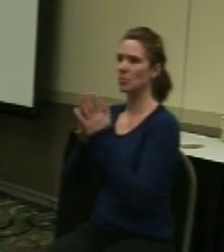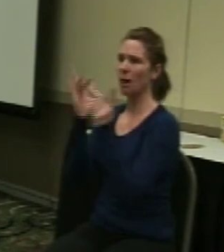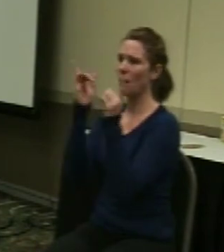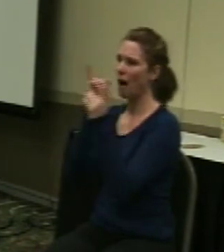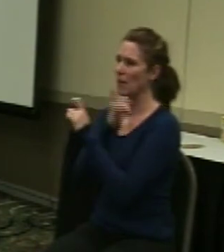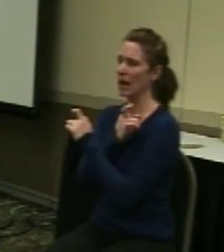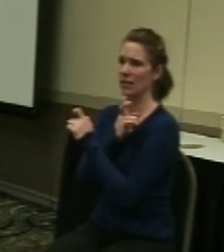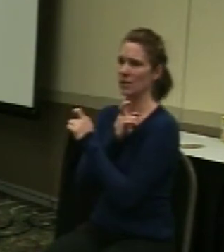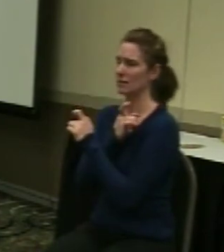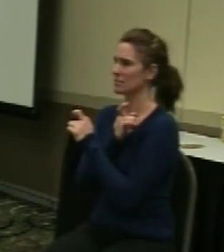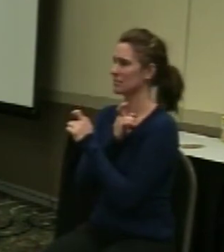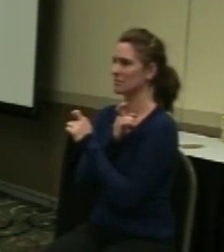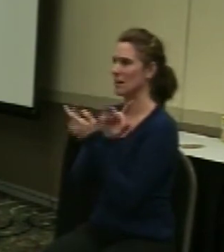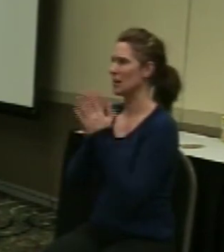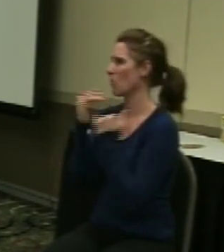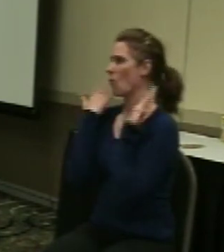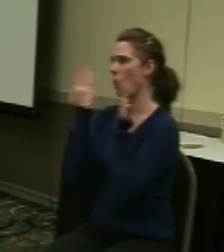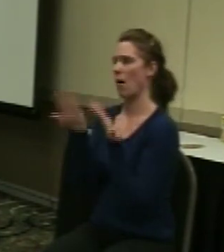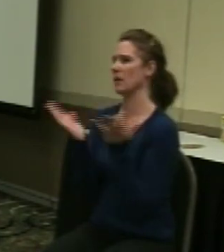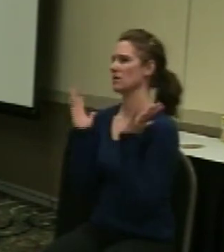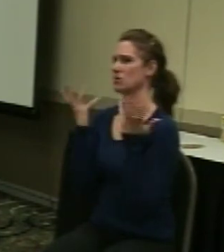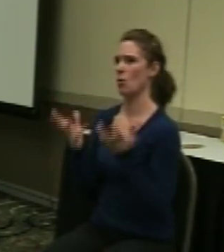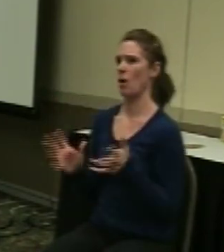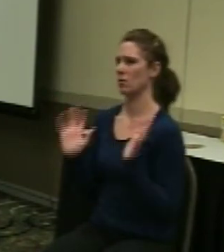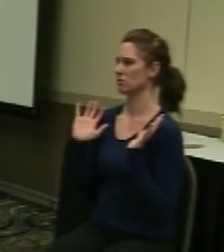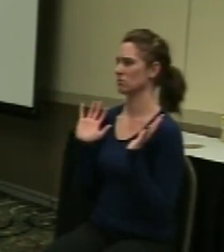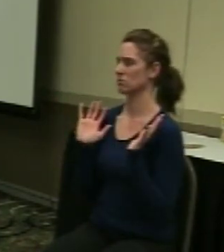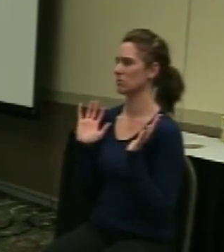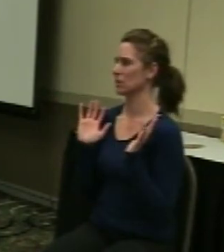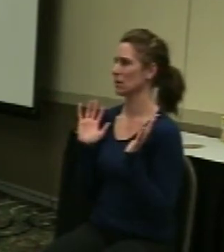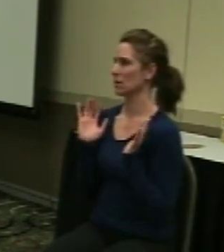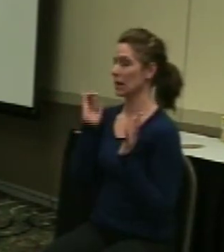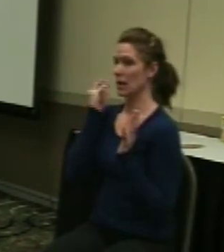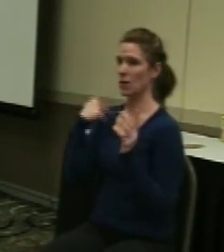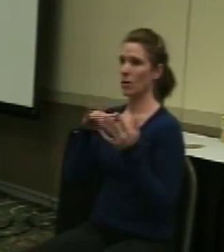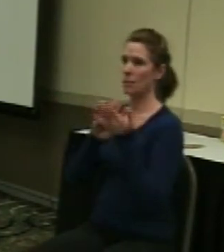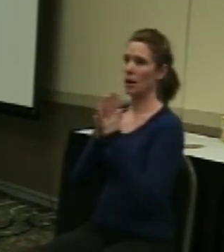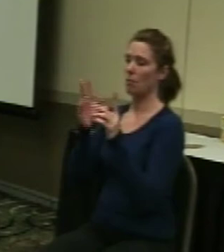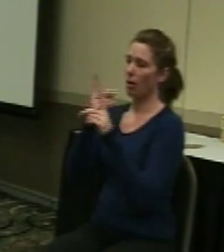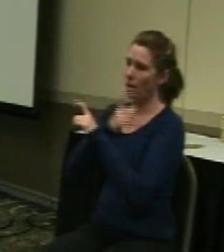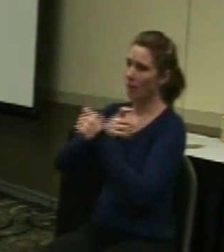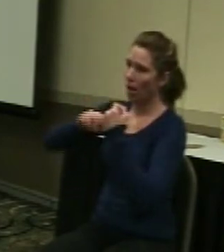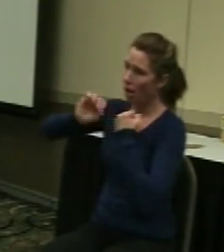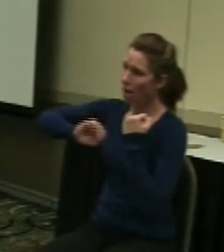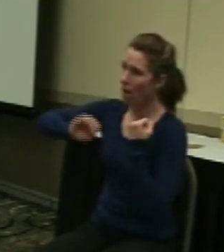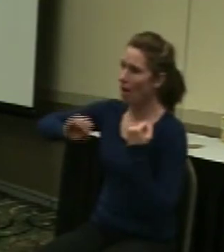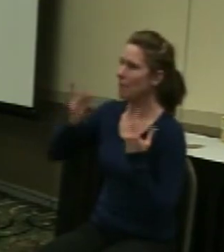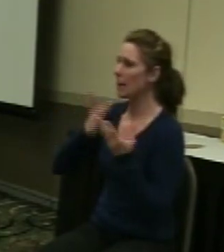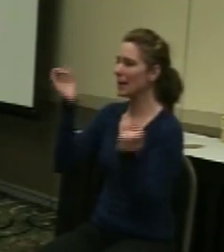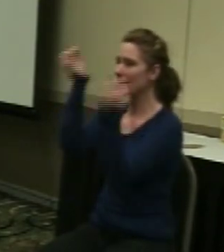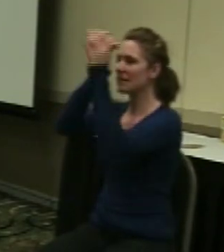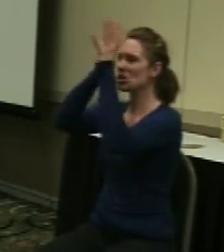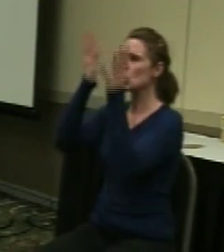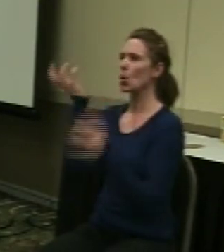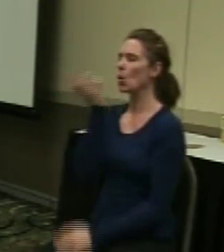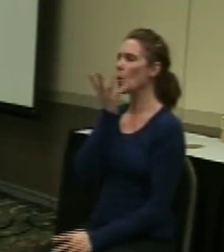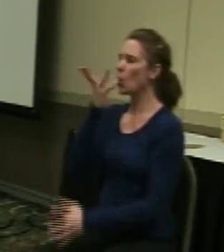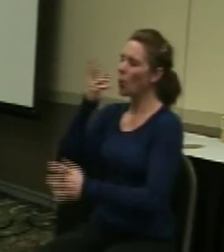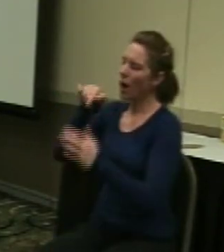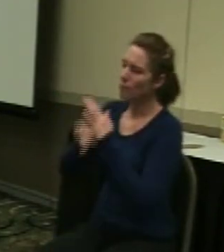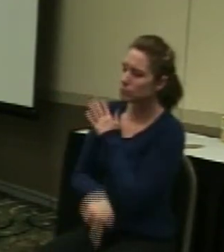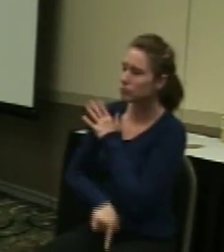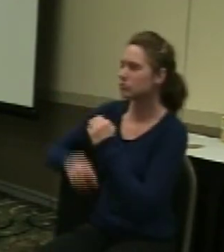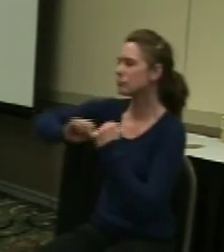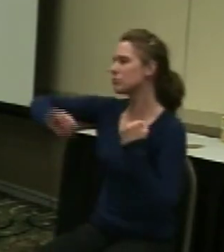be just not done. You and I, if we're elaborate, we might have many dreams about doing something or other, but if it's